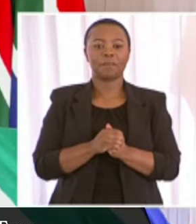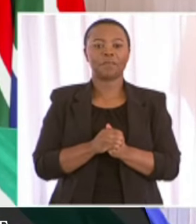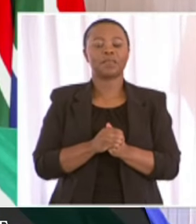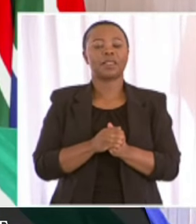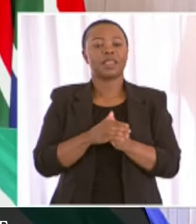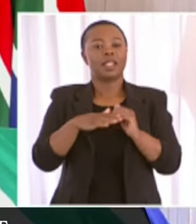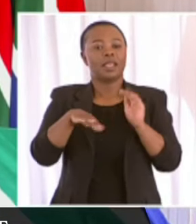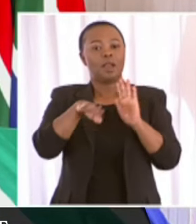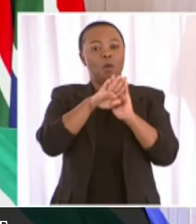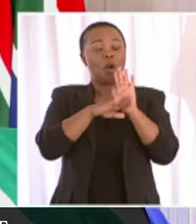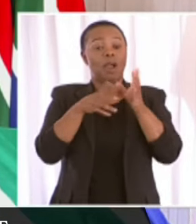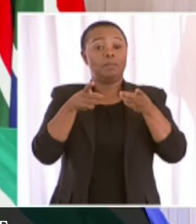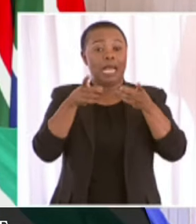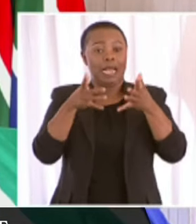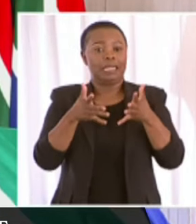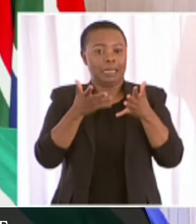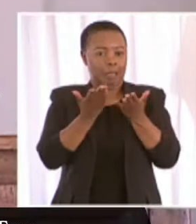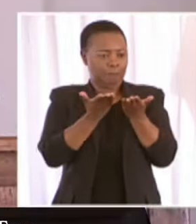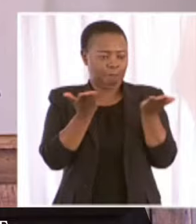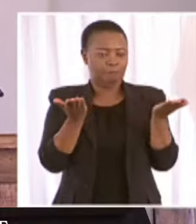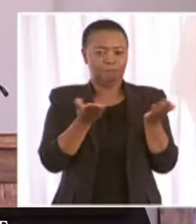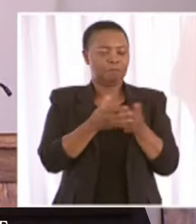Program directors,